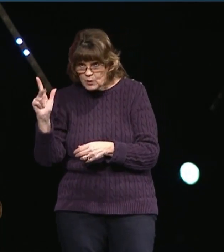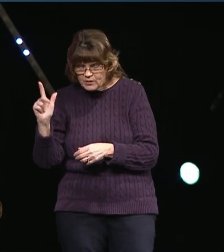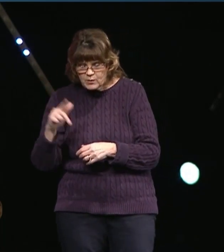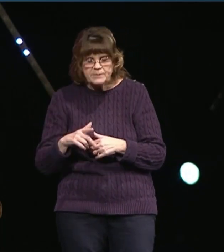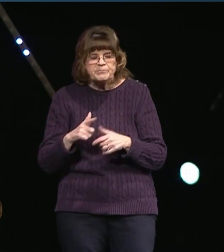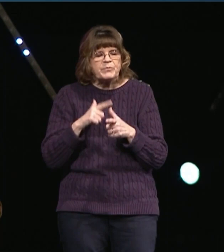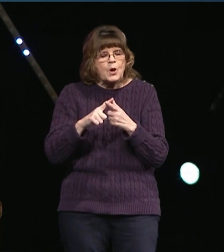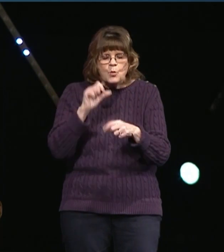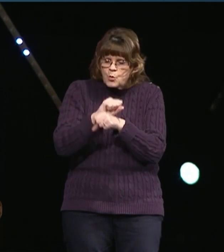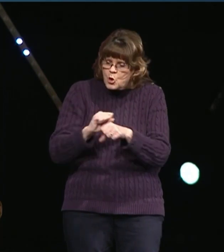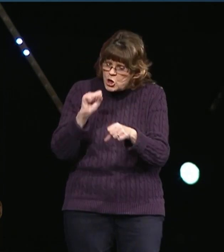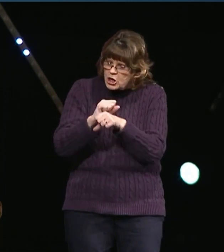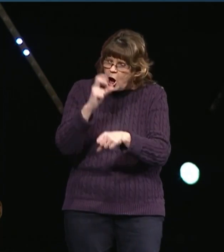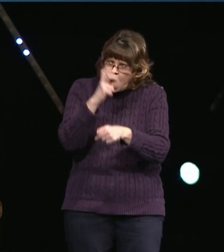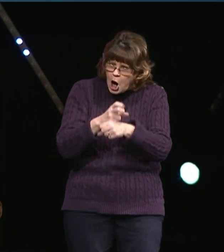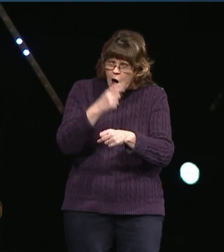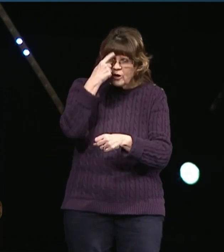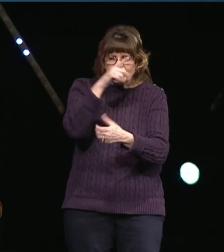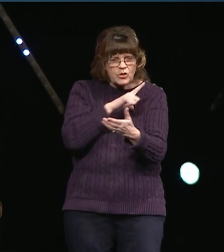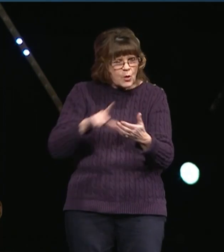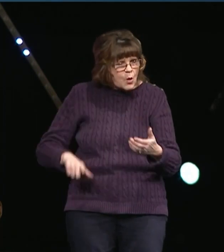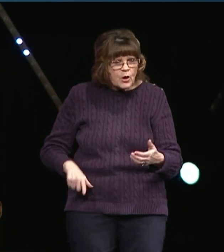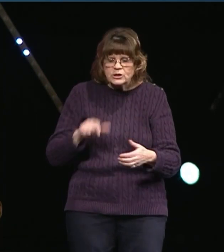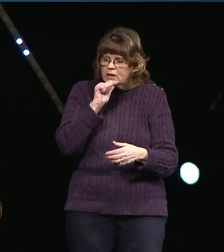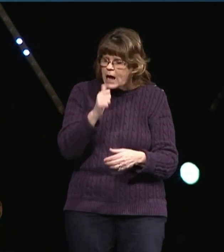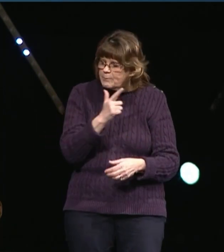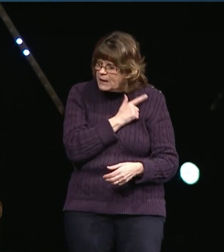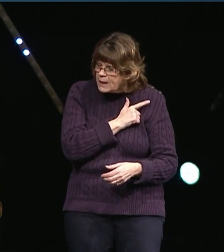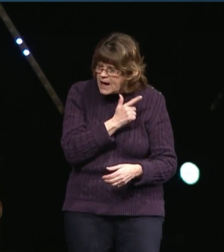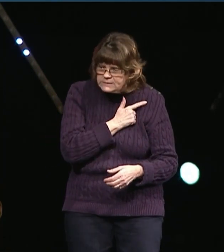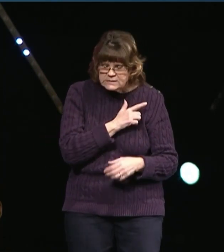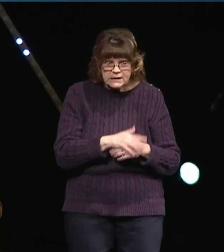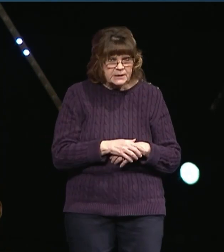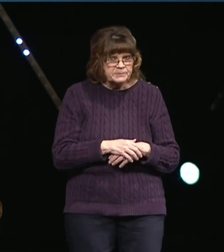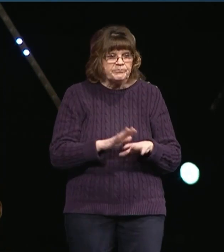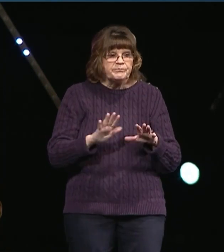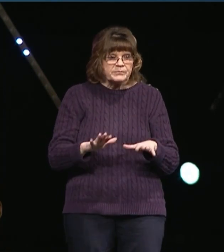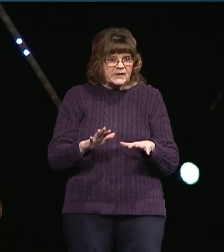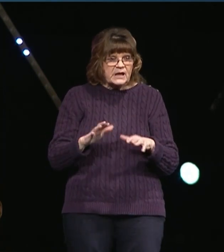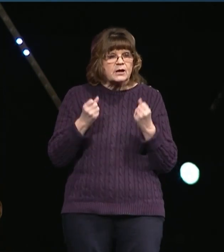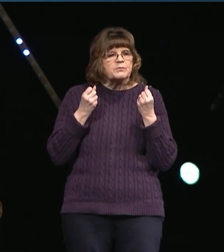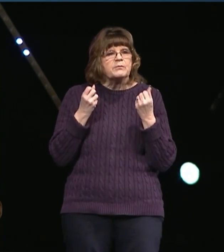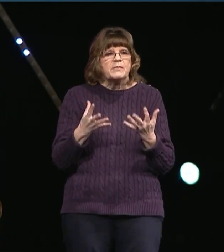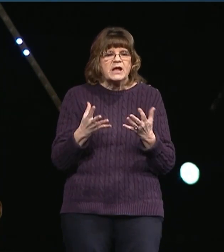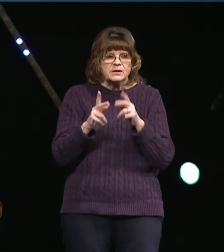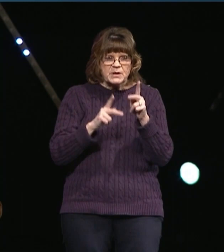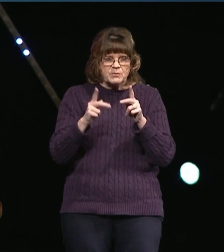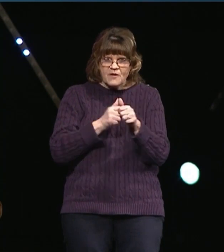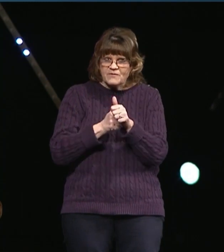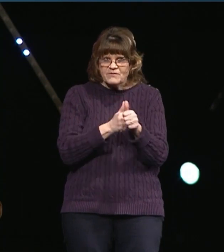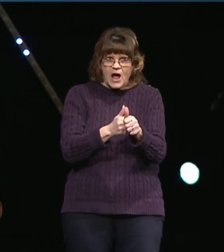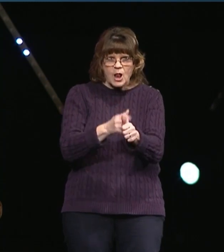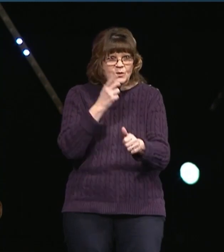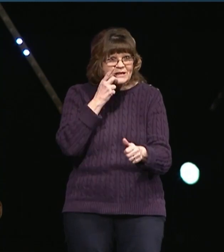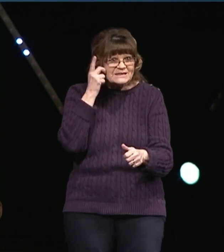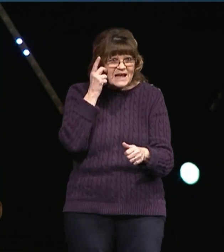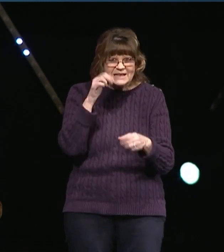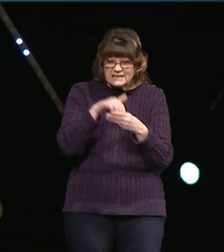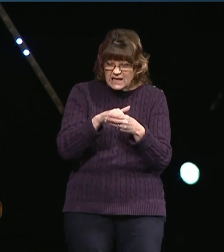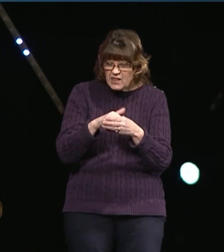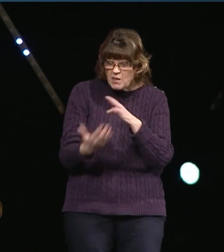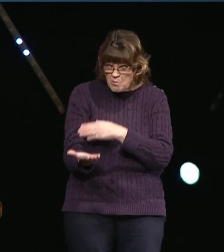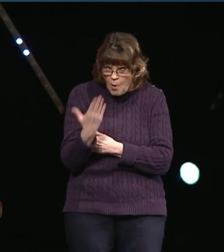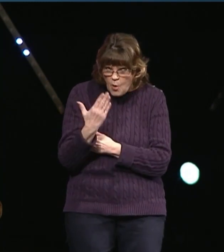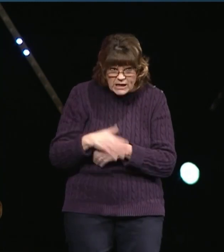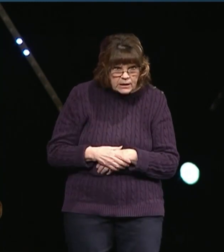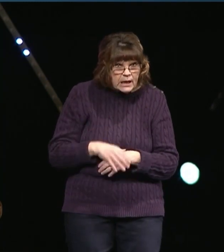for the Lord and not for men. I don't know how many of you ever had the privilege of following Dennis in the morning on a routine where